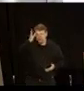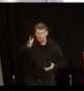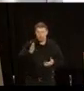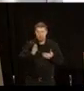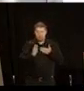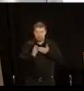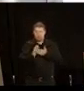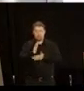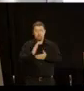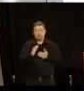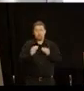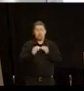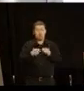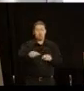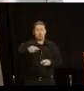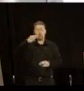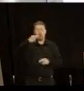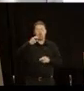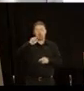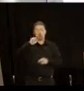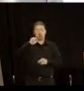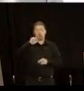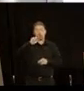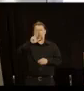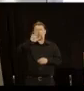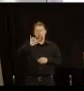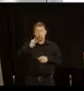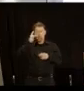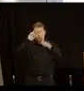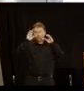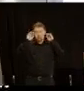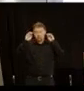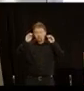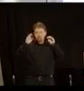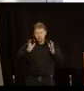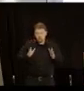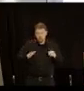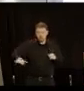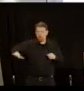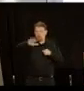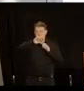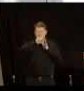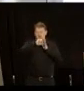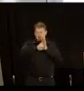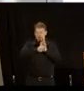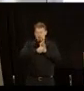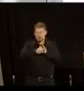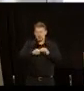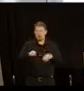higher salaries for our incredibly hardworking teachers across the state, and